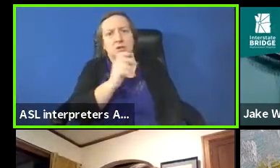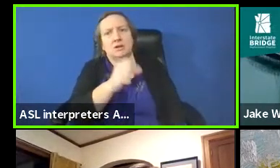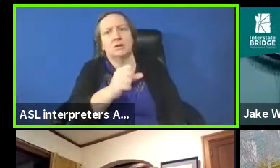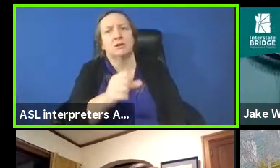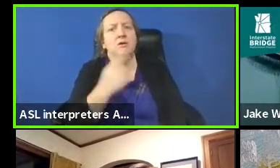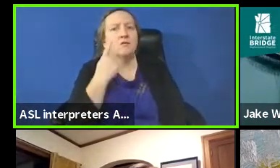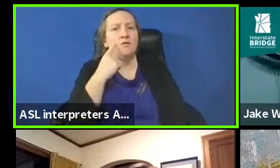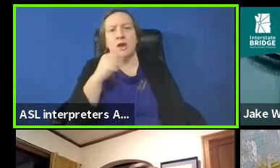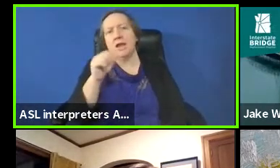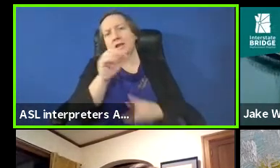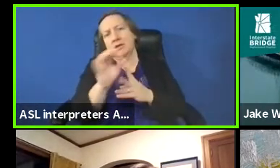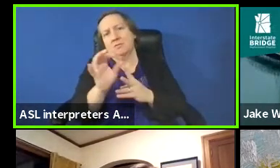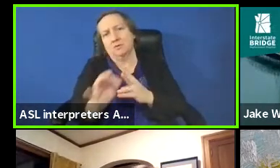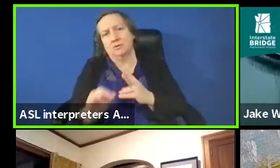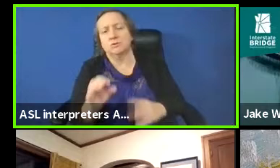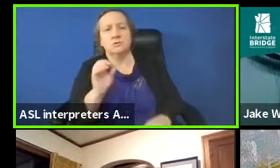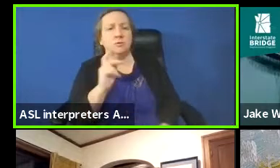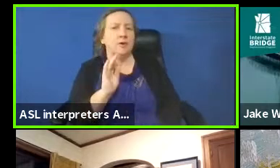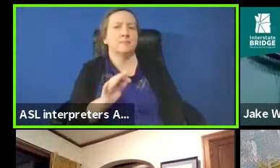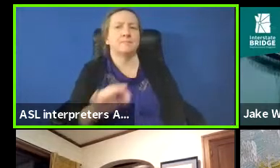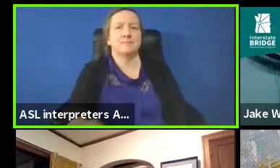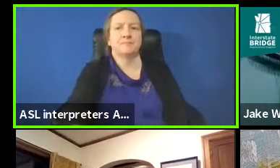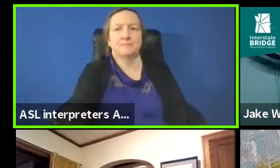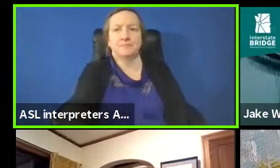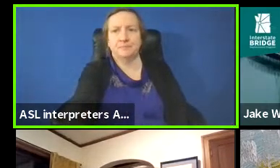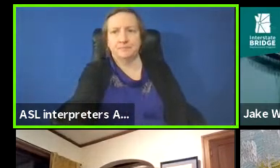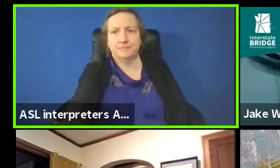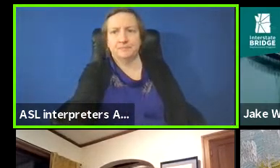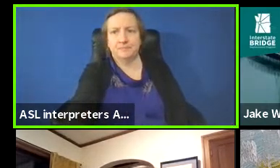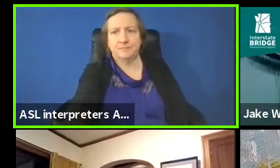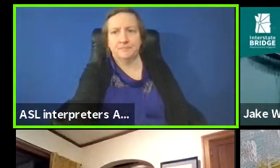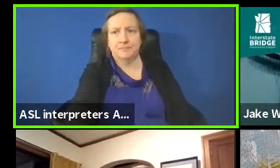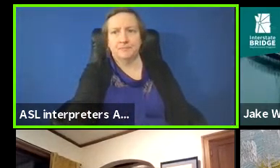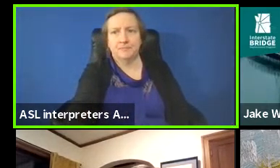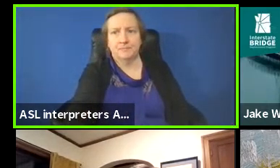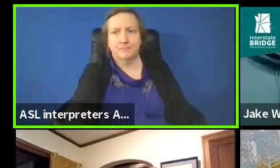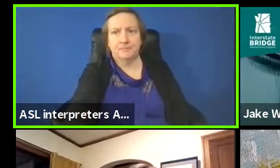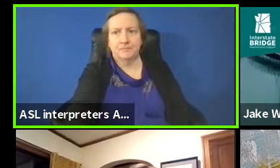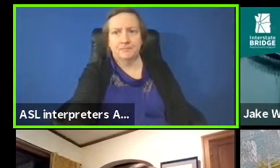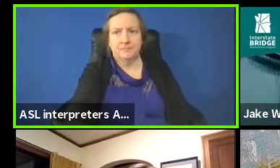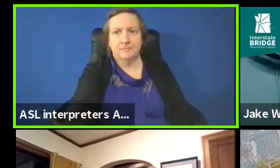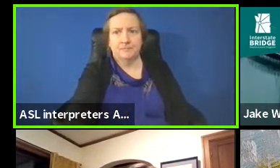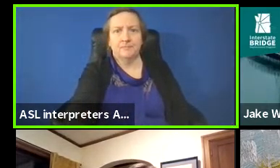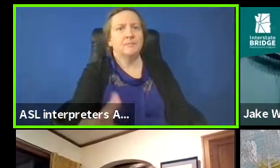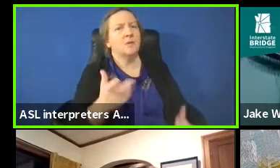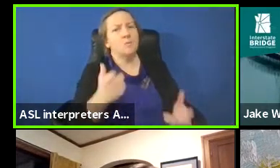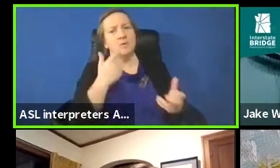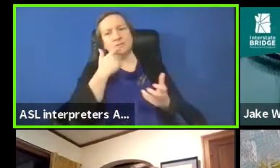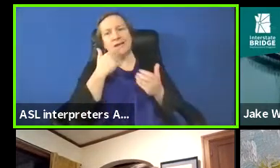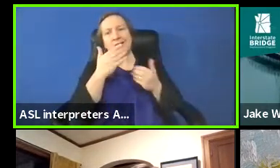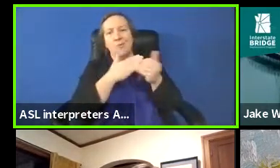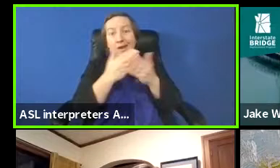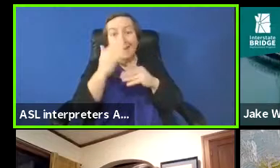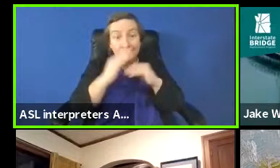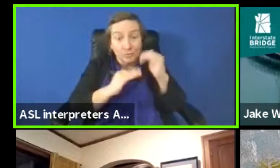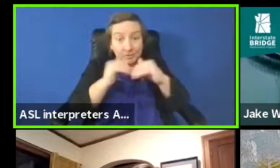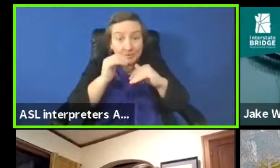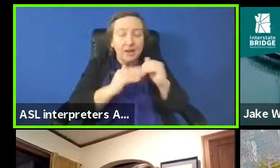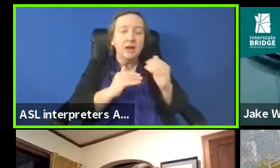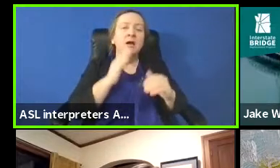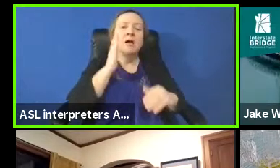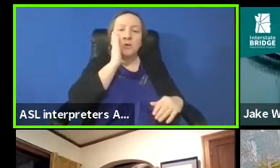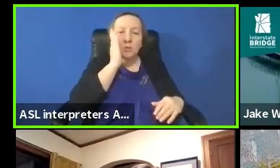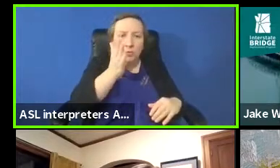for any of our options. Go ahead, Greg. And I was just going to say, whatever is built is actually going to